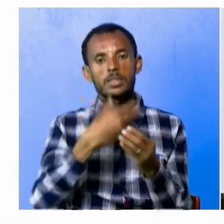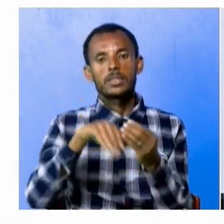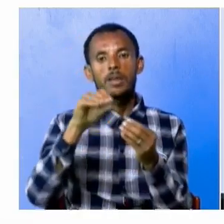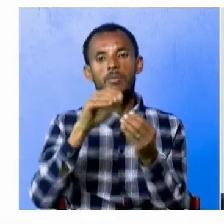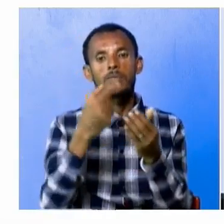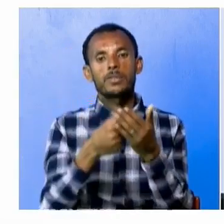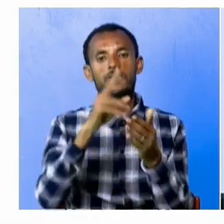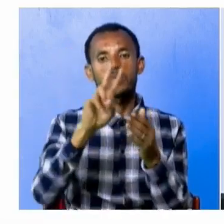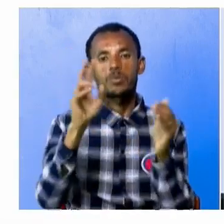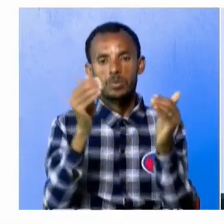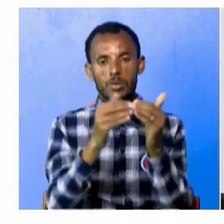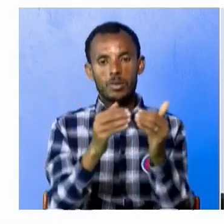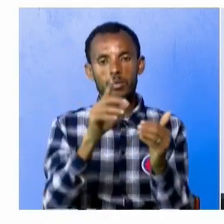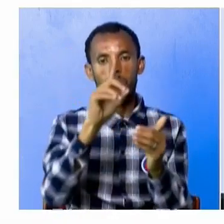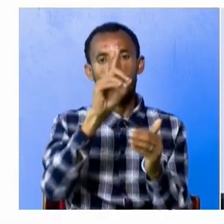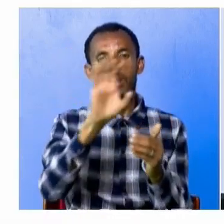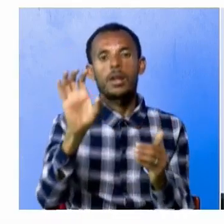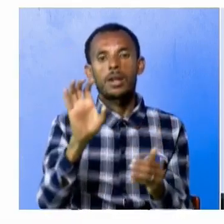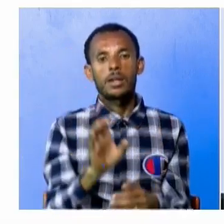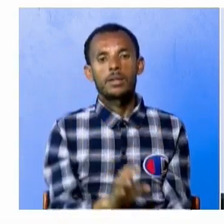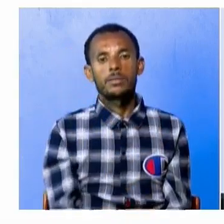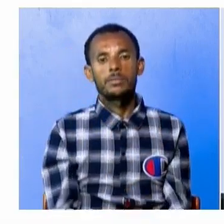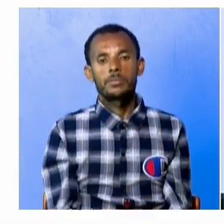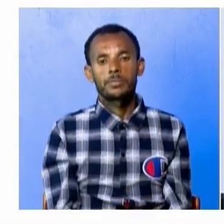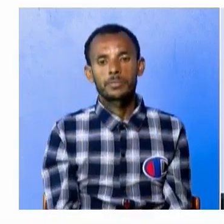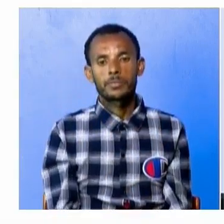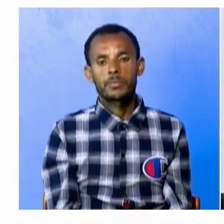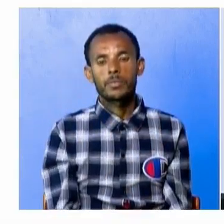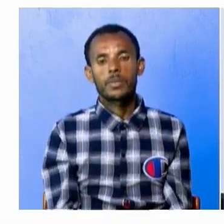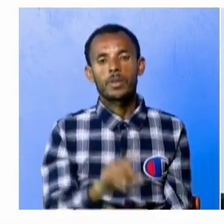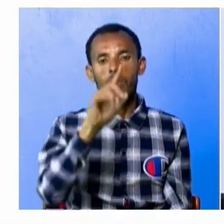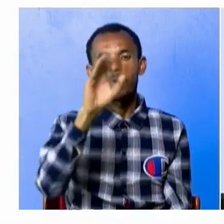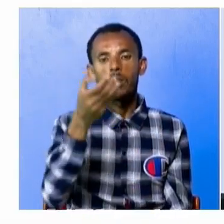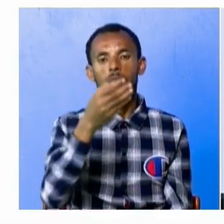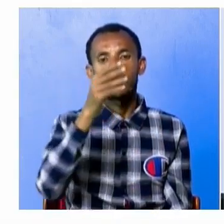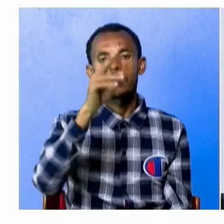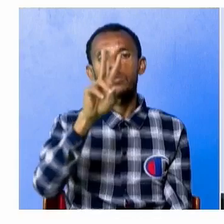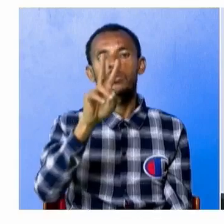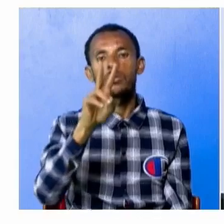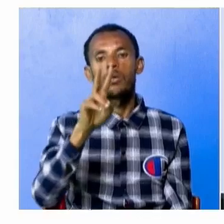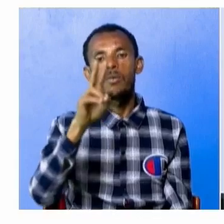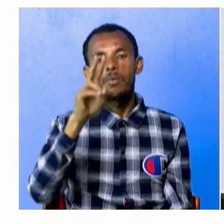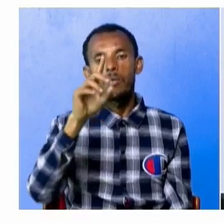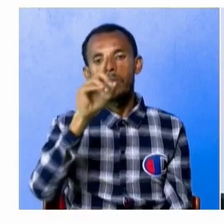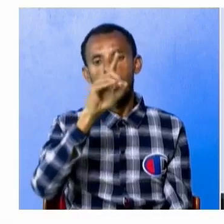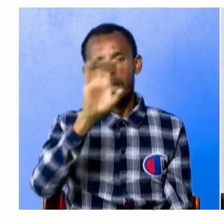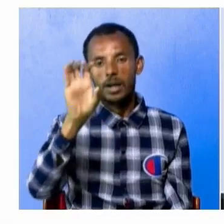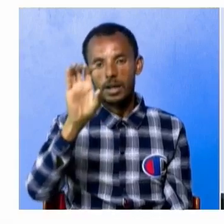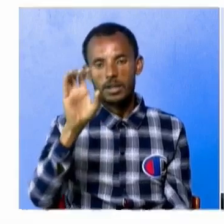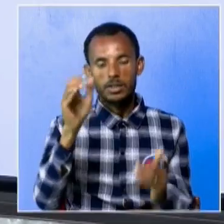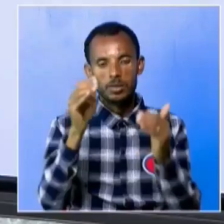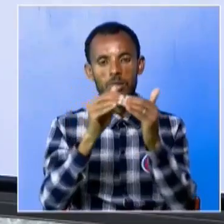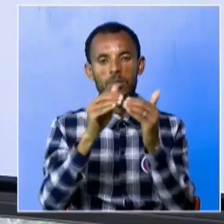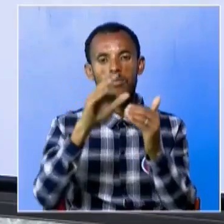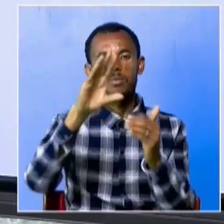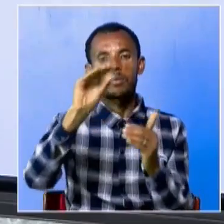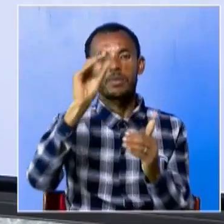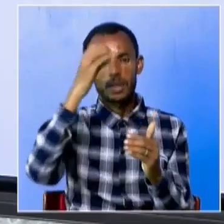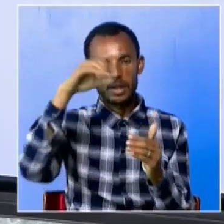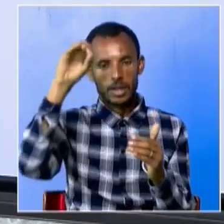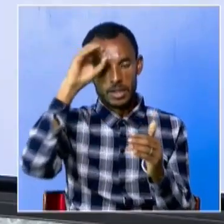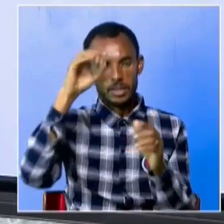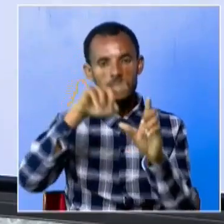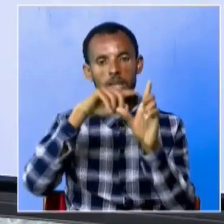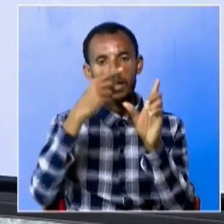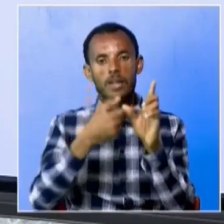is 100. Okay? So half of 100 becomes 50 degree. Therefore, the